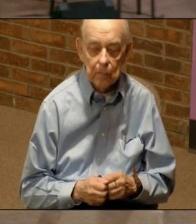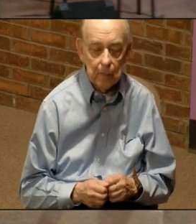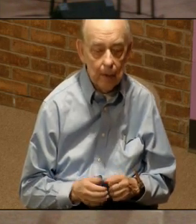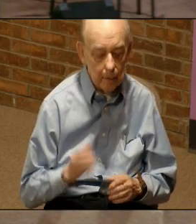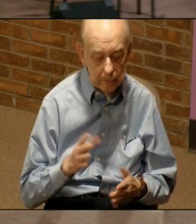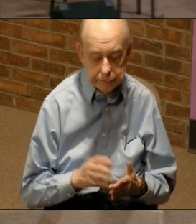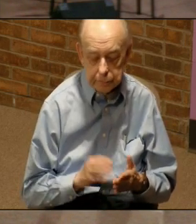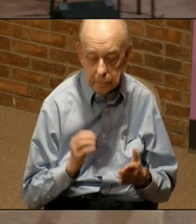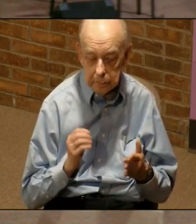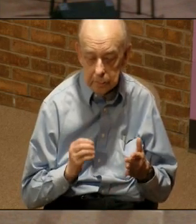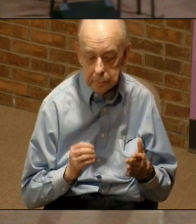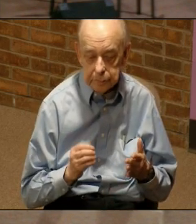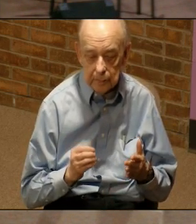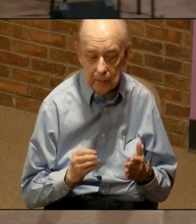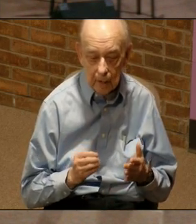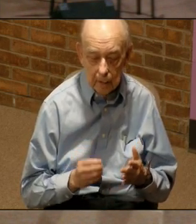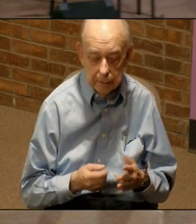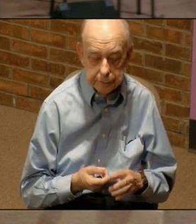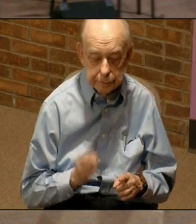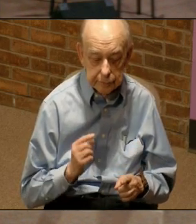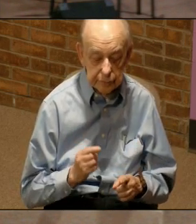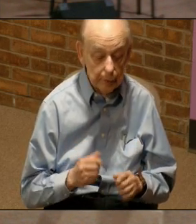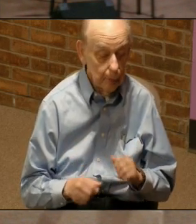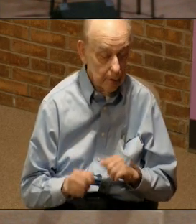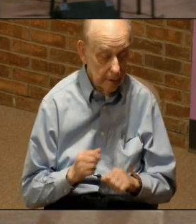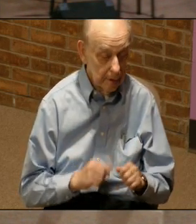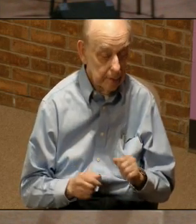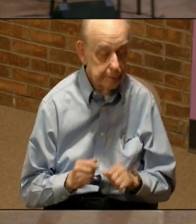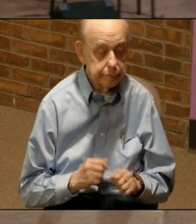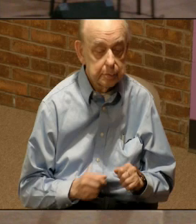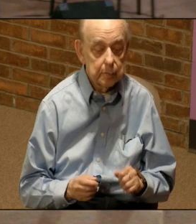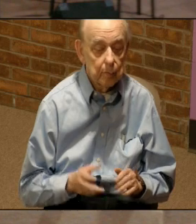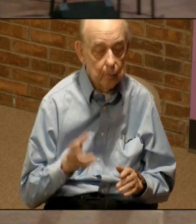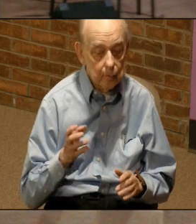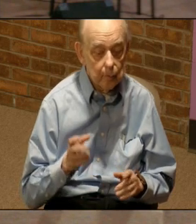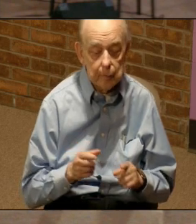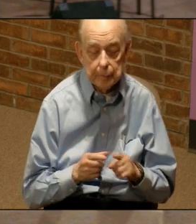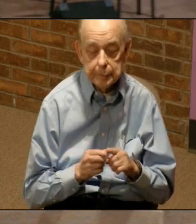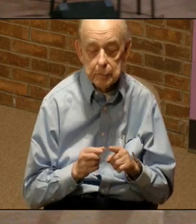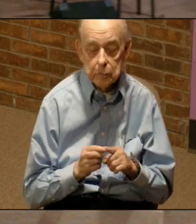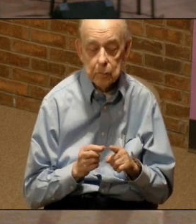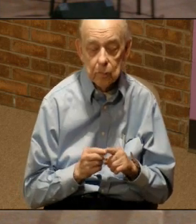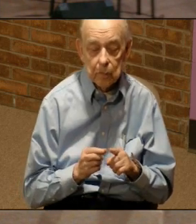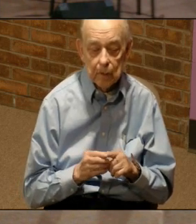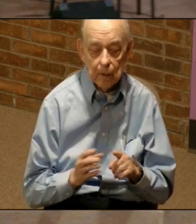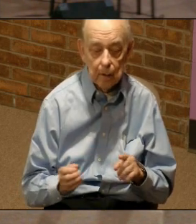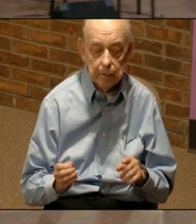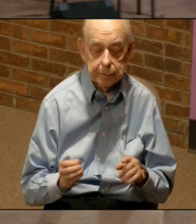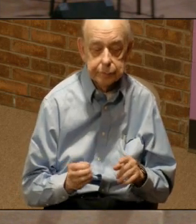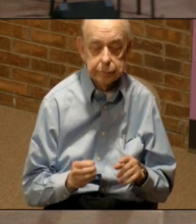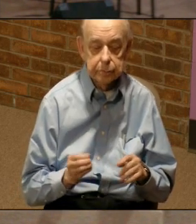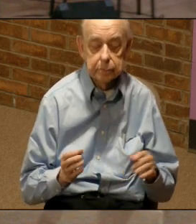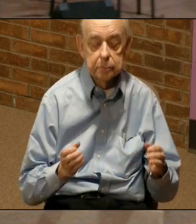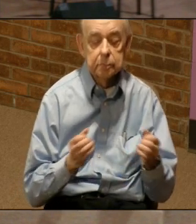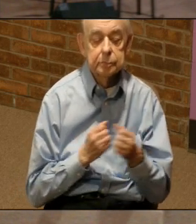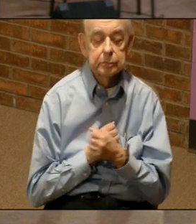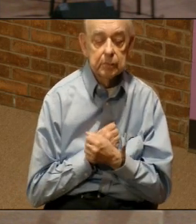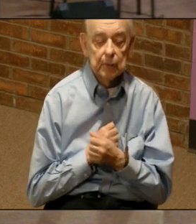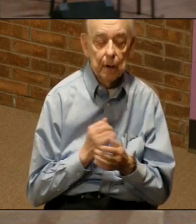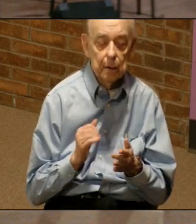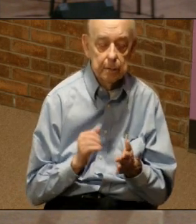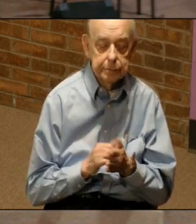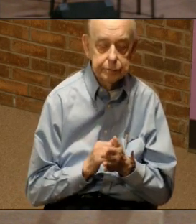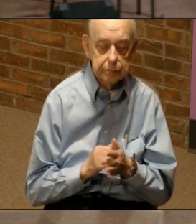to learn from one another, to hear the word, and to embrace